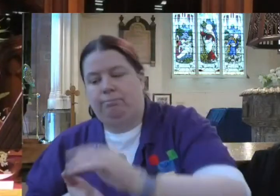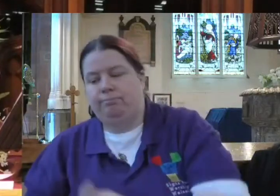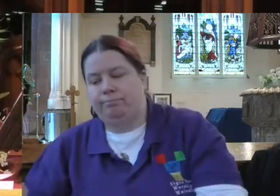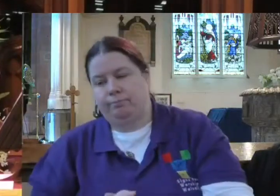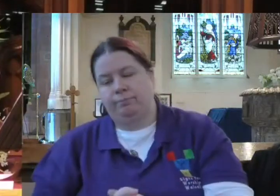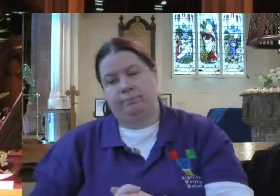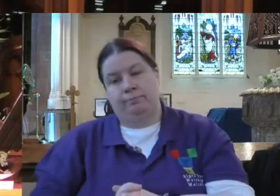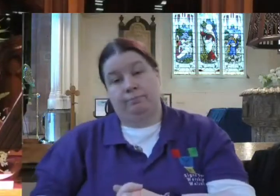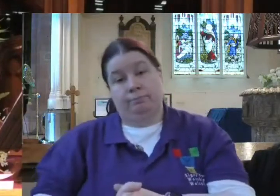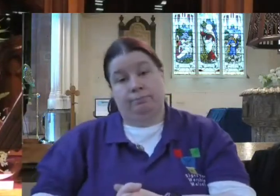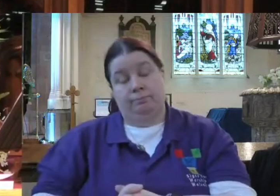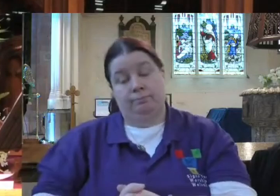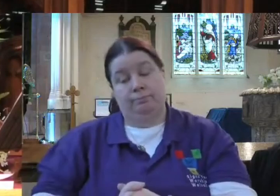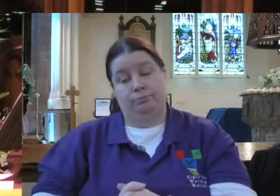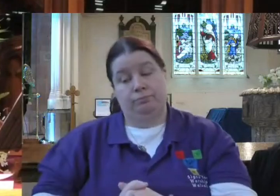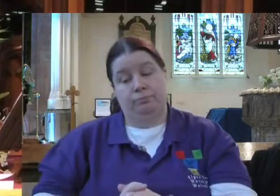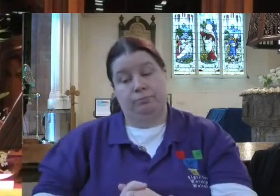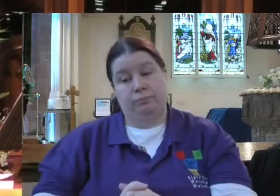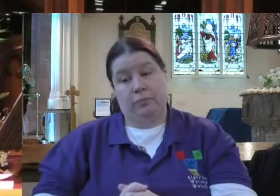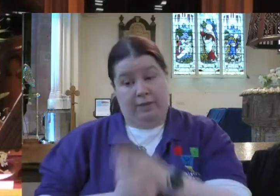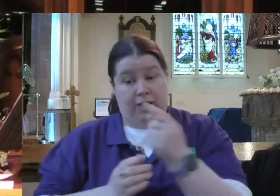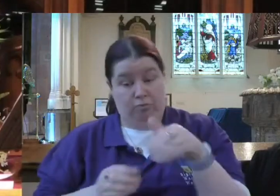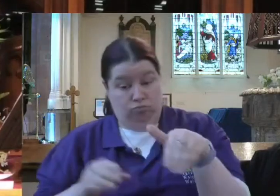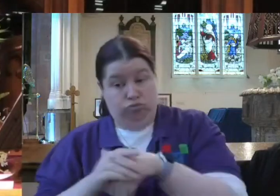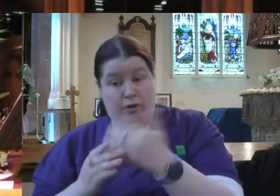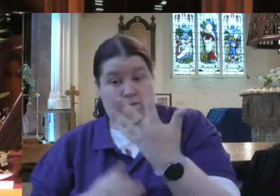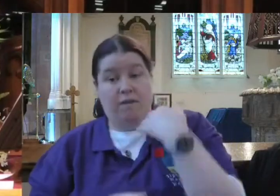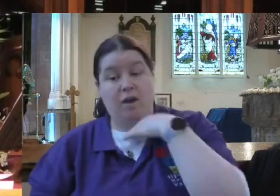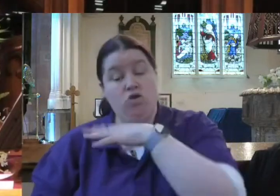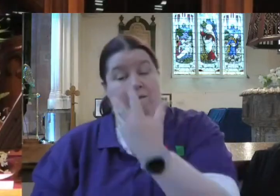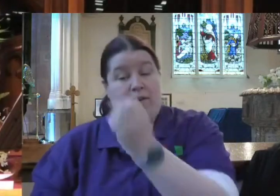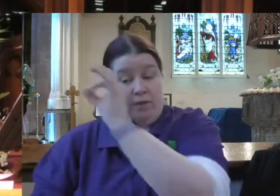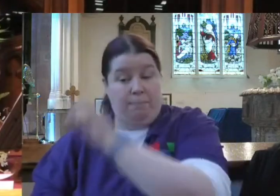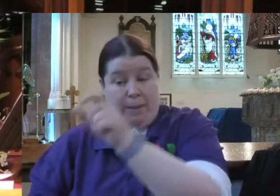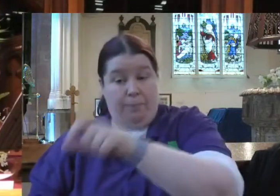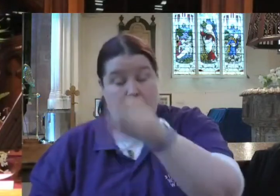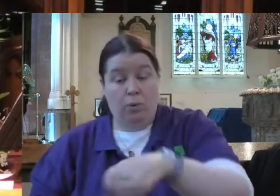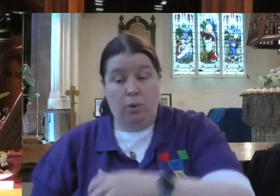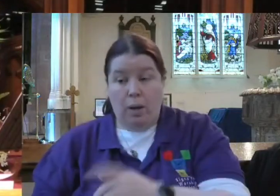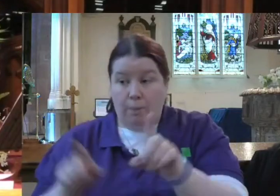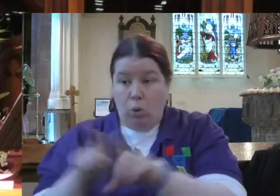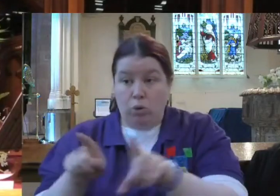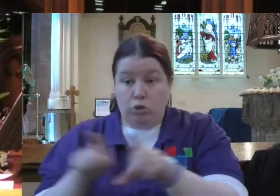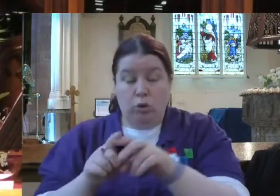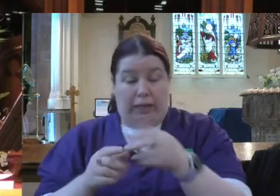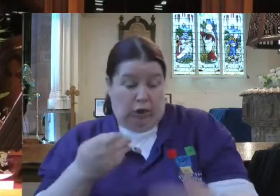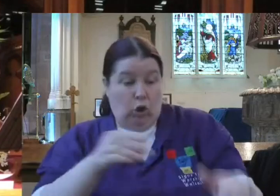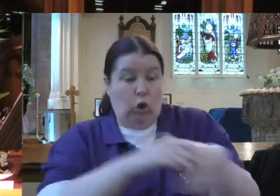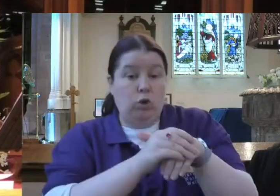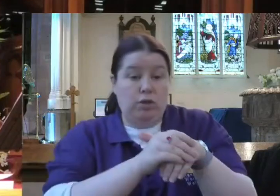public. Not only that, they didn't just include the 550 members of their staff, they also included the